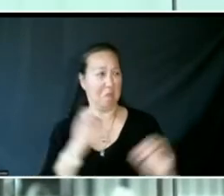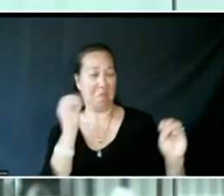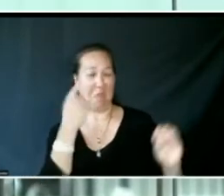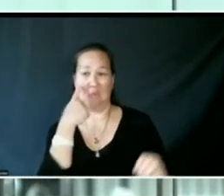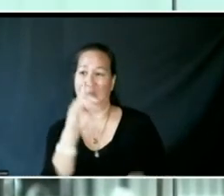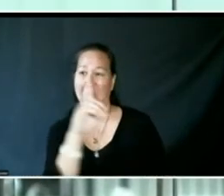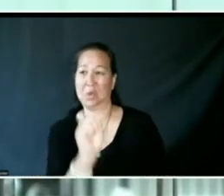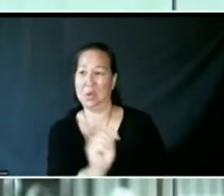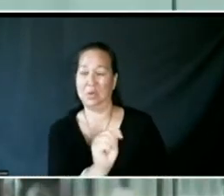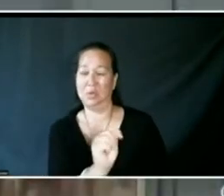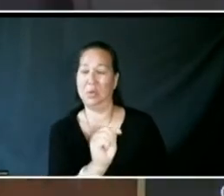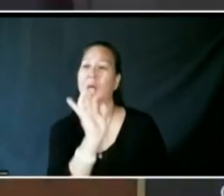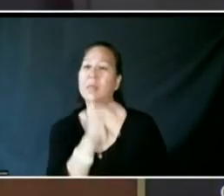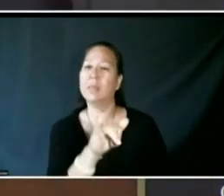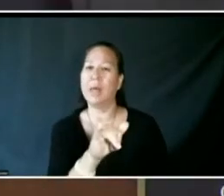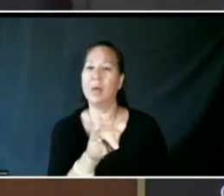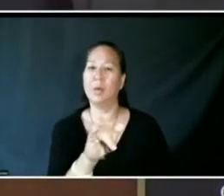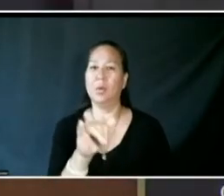a.m.